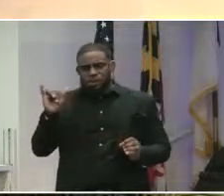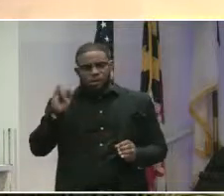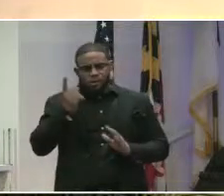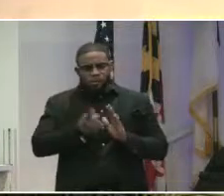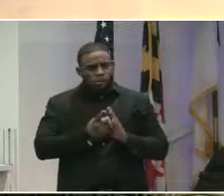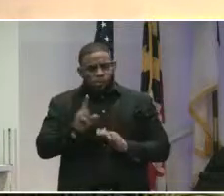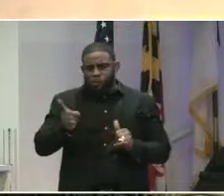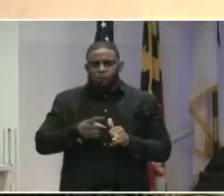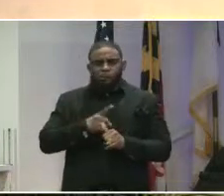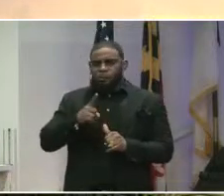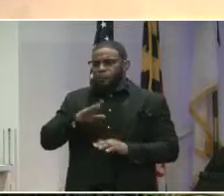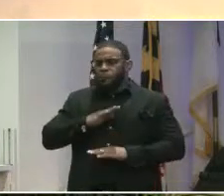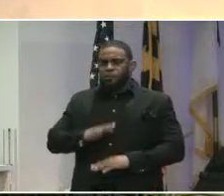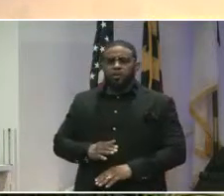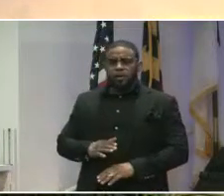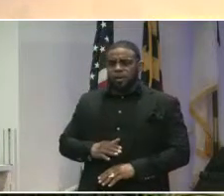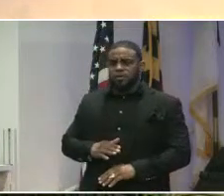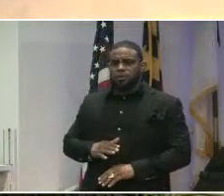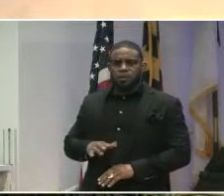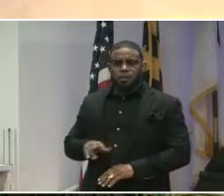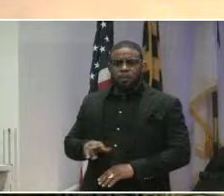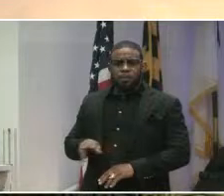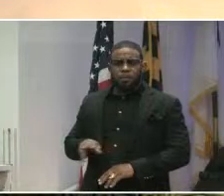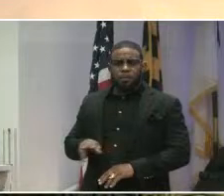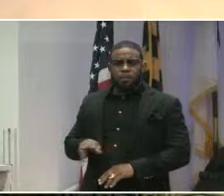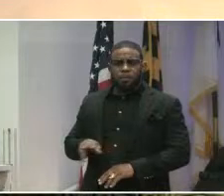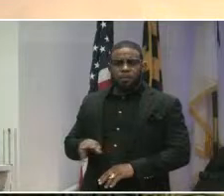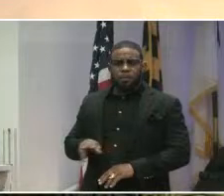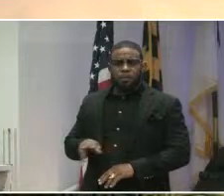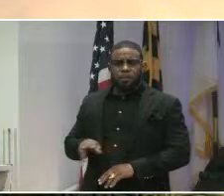found. Hour that you're first relieved. Turn to your neighbor and say,